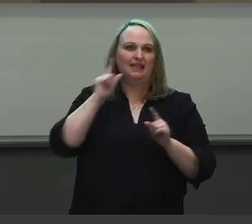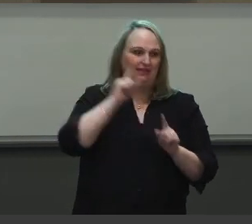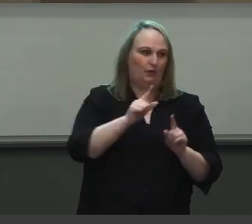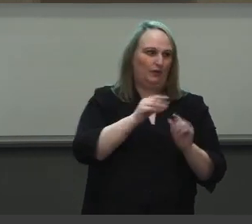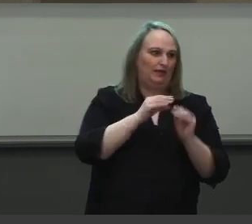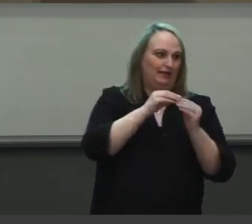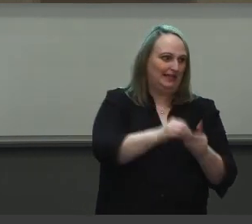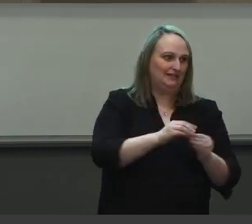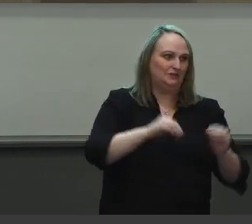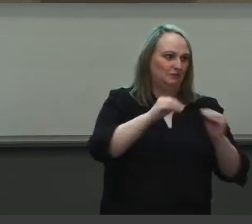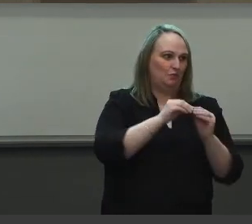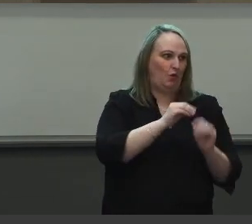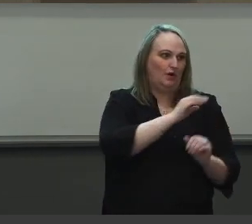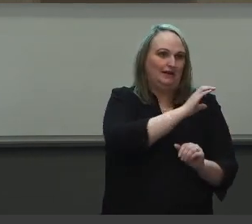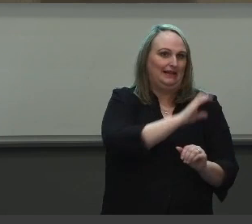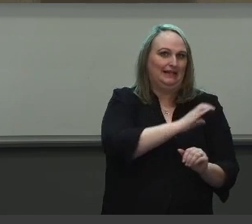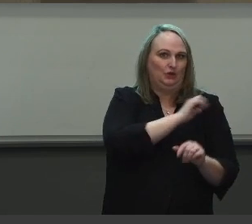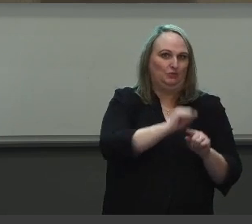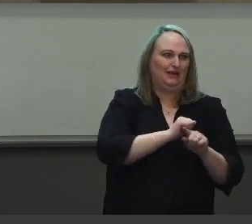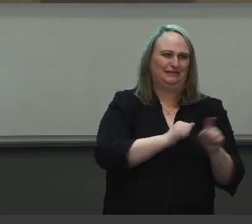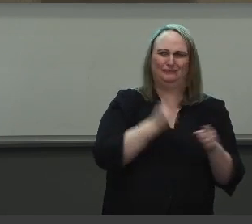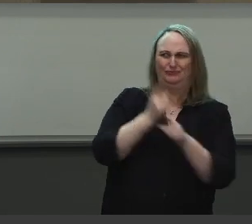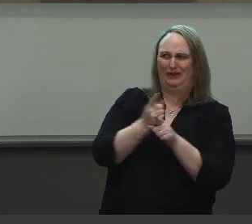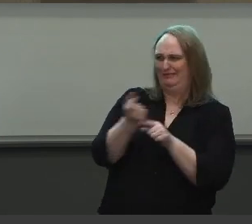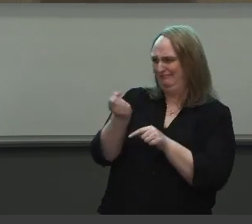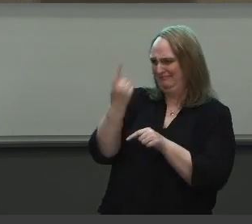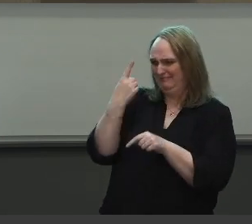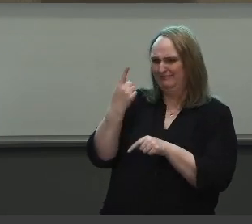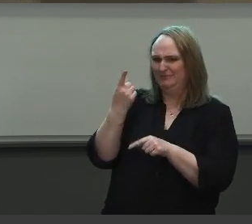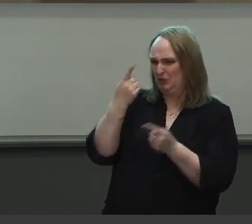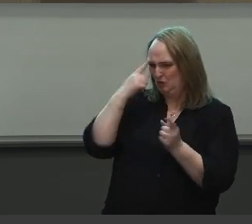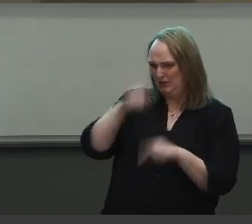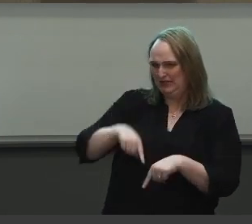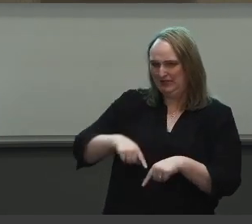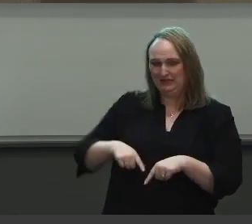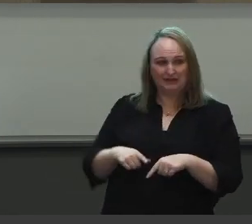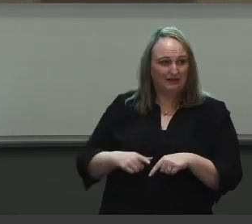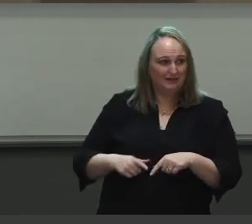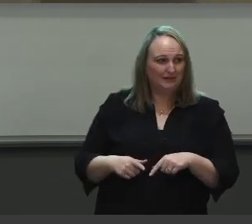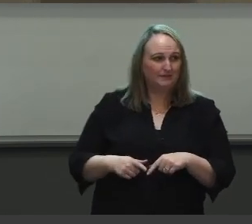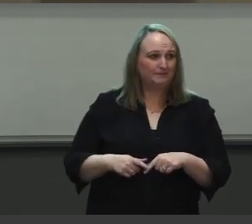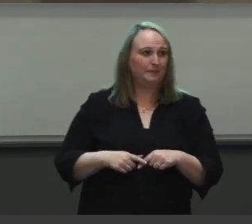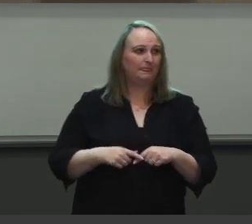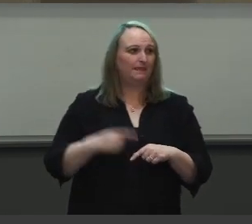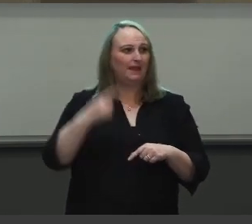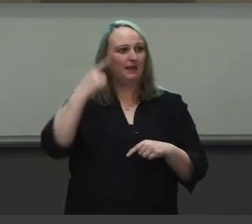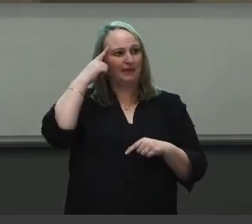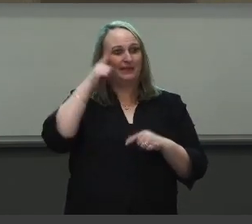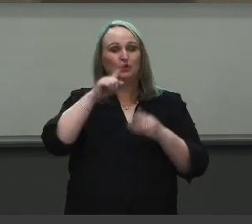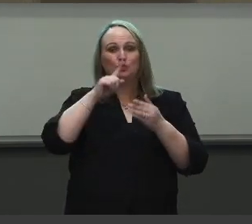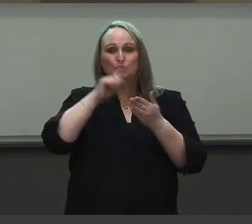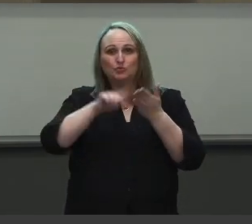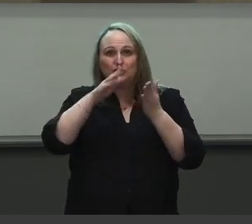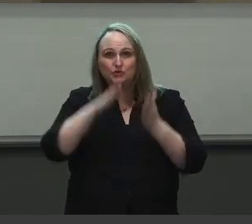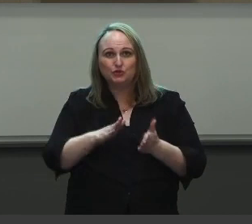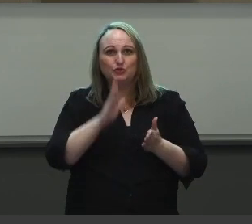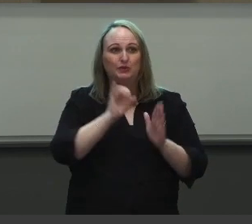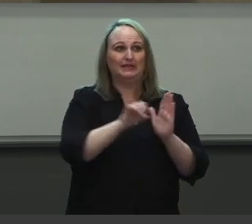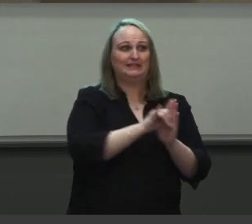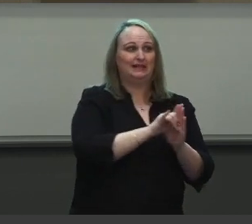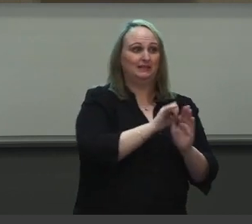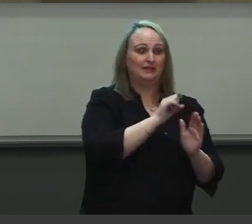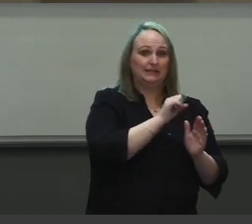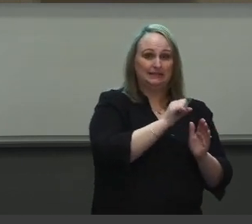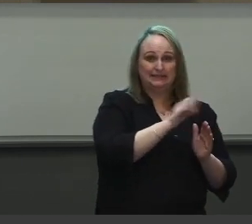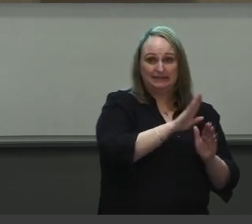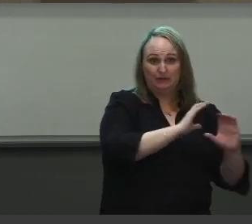practice. Yeah, like 100%. I'm just a little worried at this point. Researchers will be able to identify a subtype and associate it with